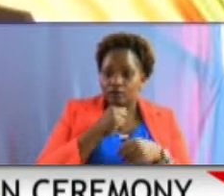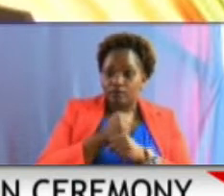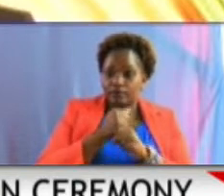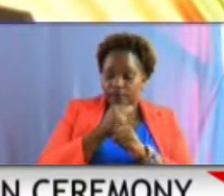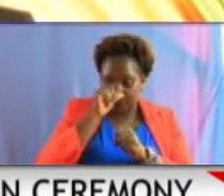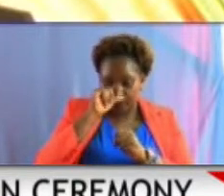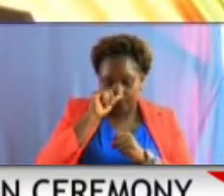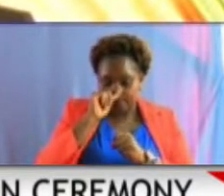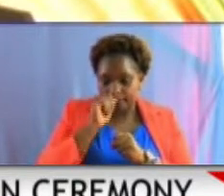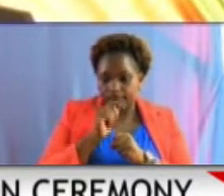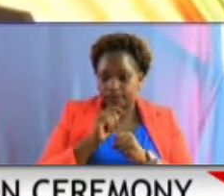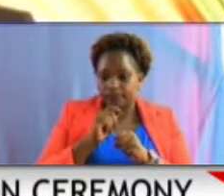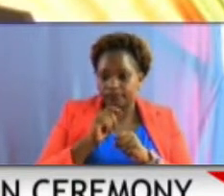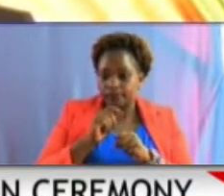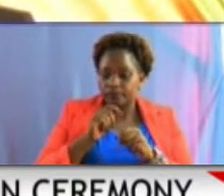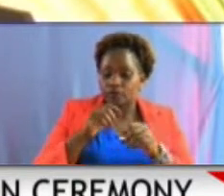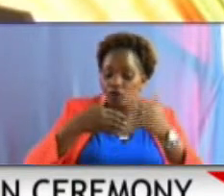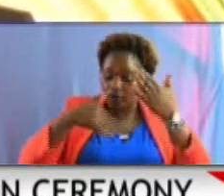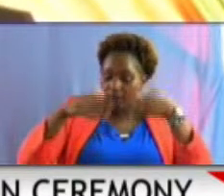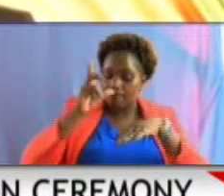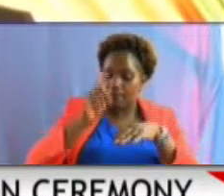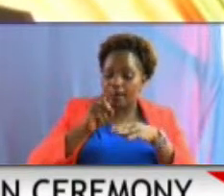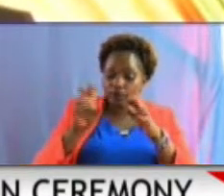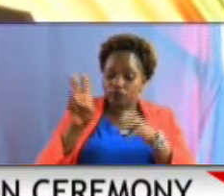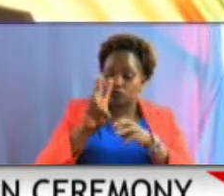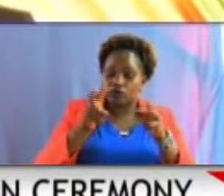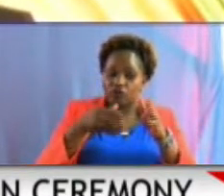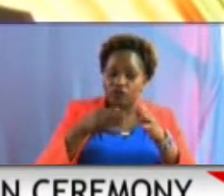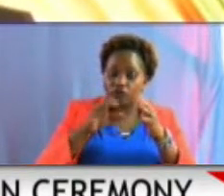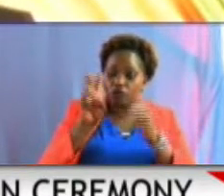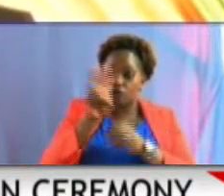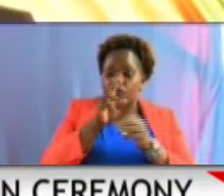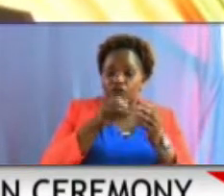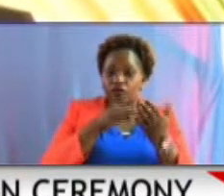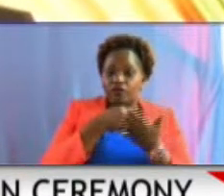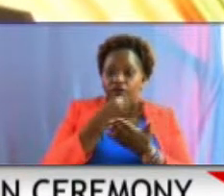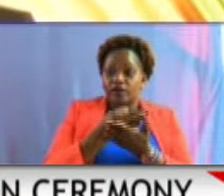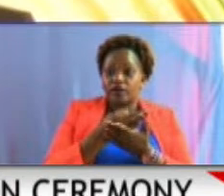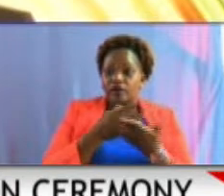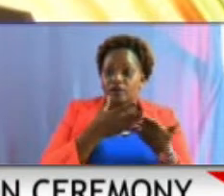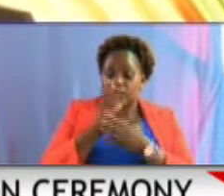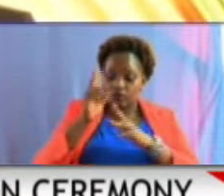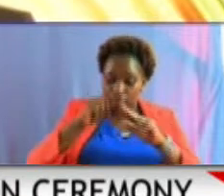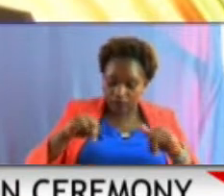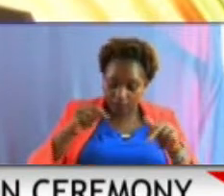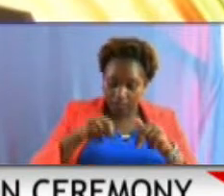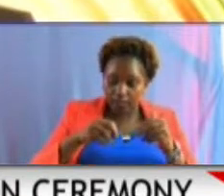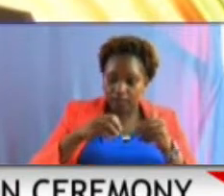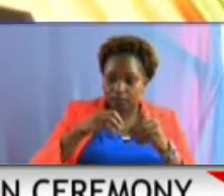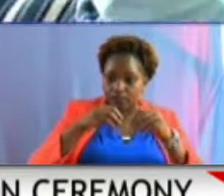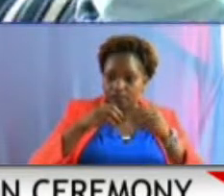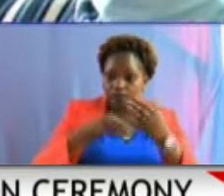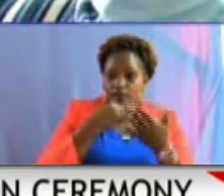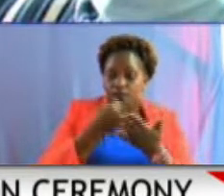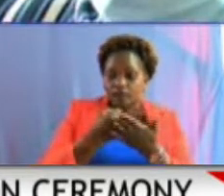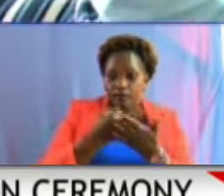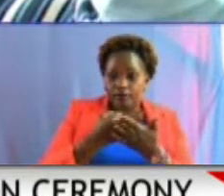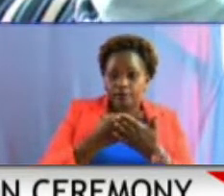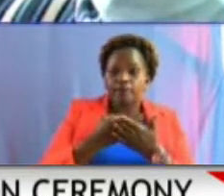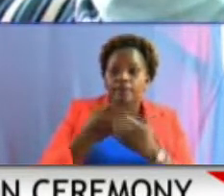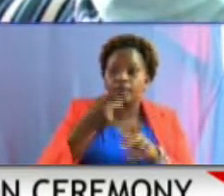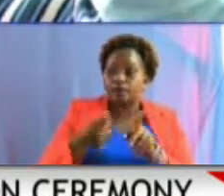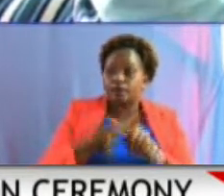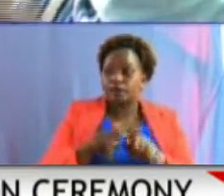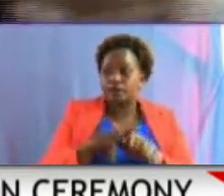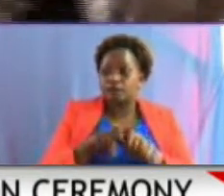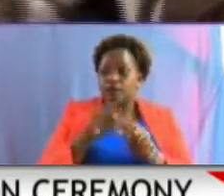output. Universities have to creatively seek for funding, such as through research grants and initiation or endowment funds,